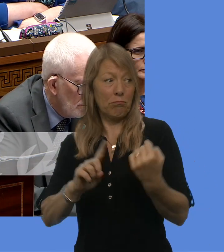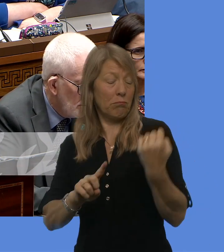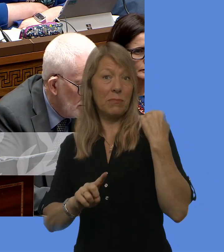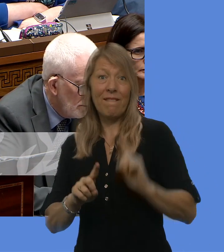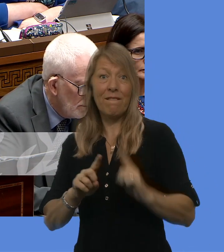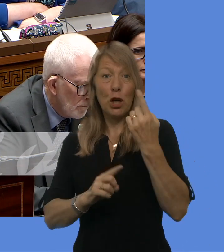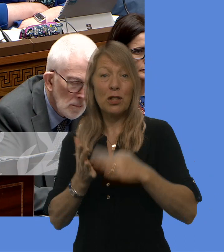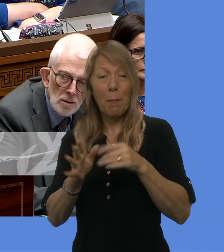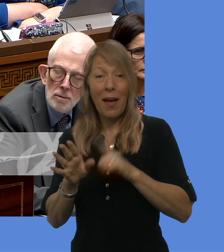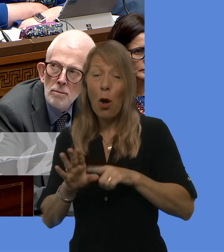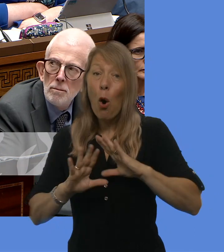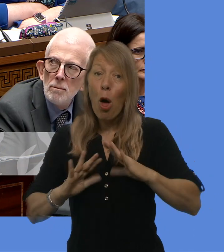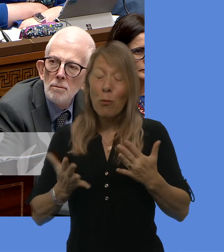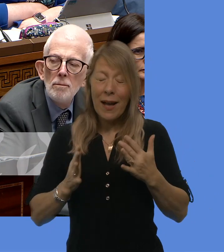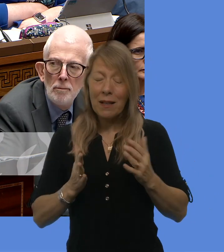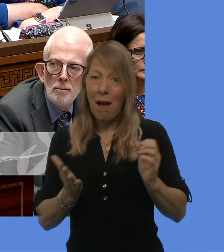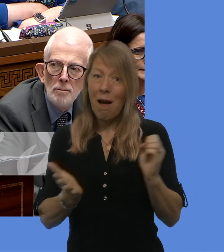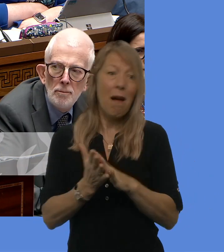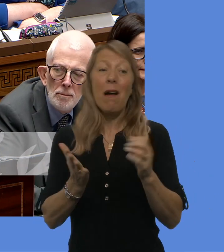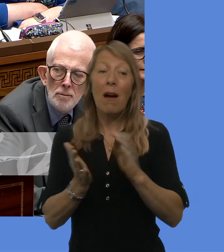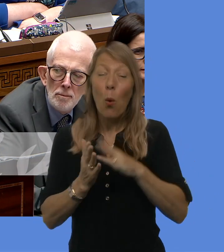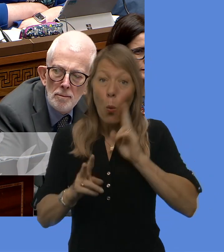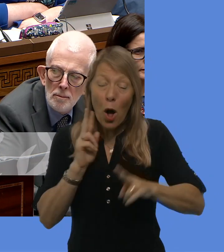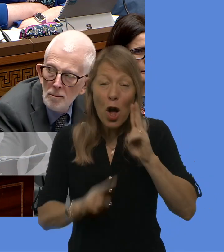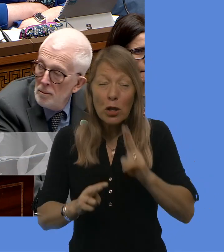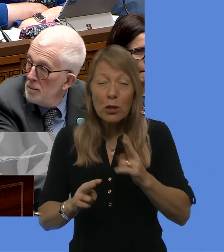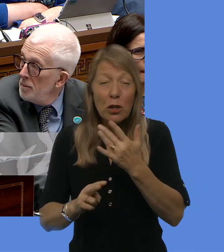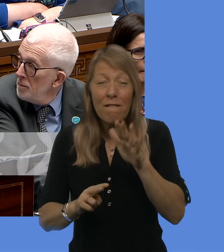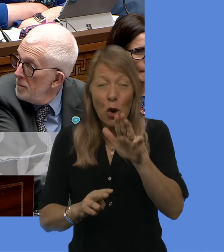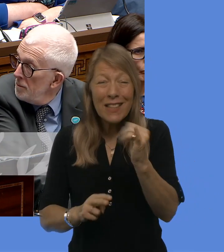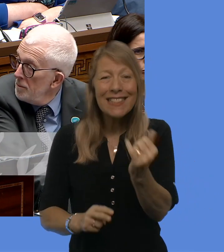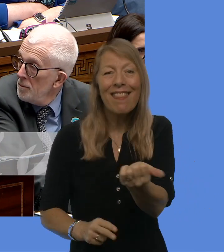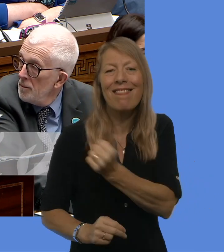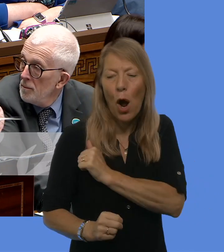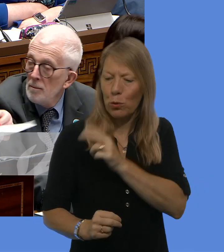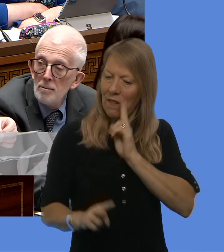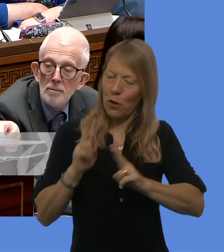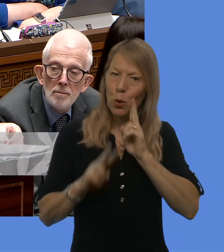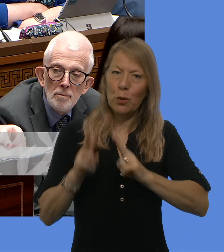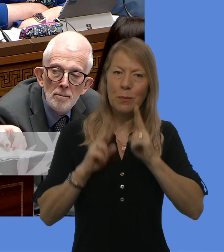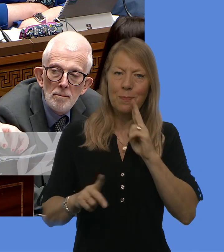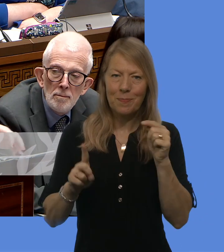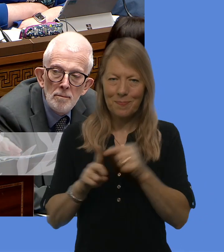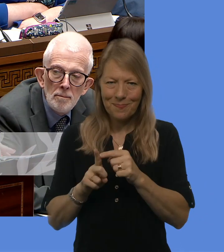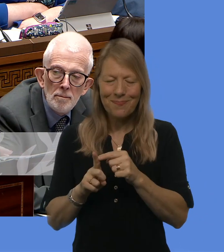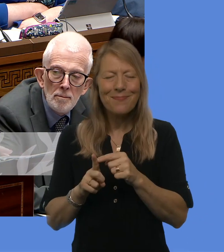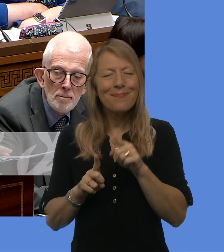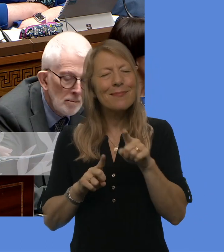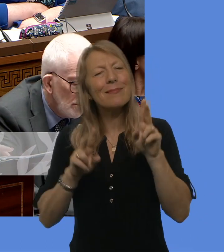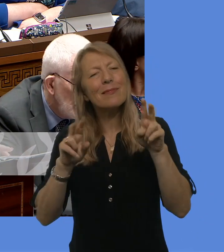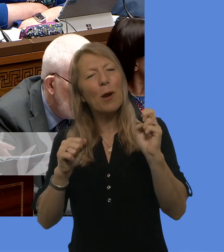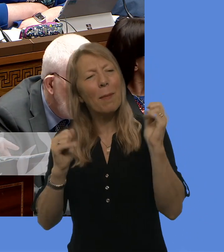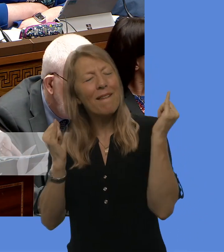media, prompting media and public discussion. The remaining 2 videos in the series that cover the topics of violence and criminal